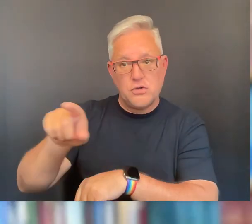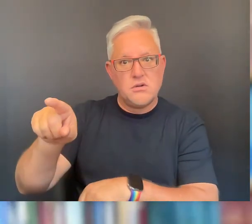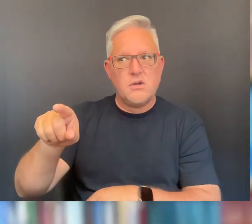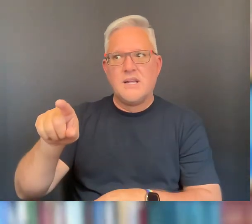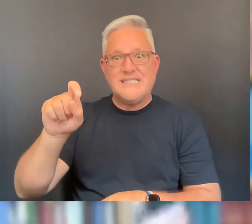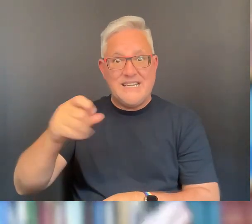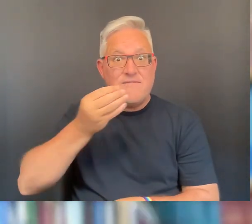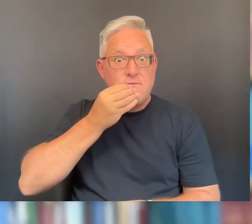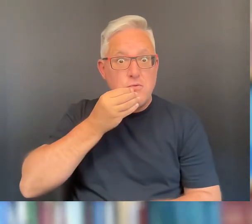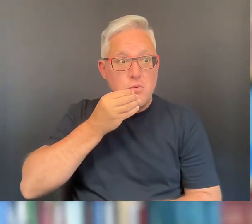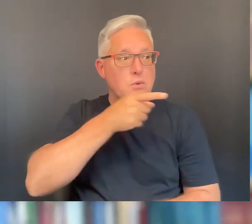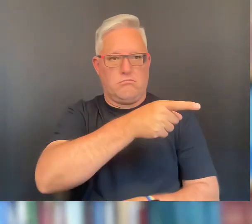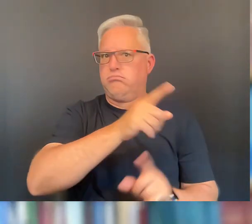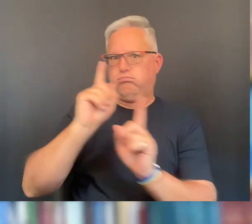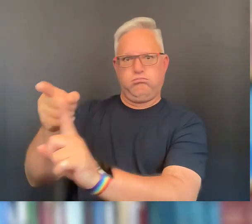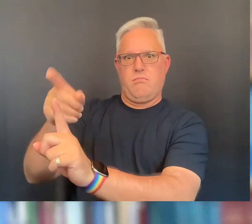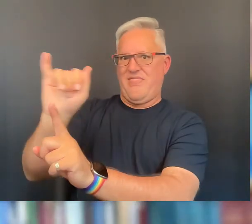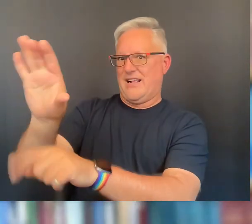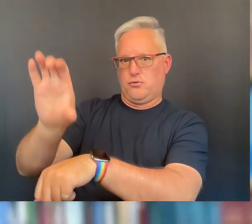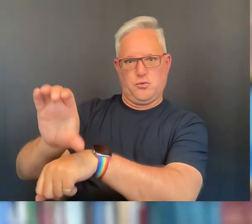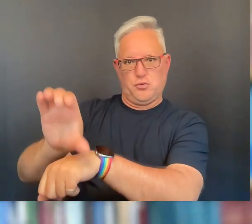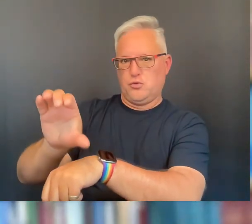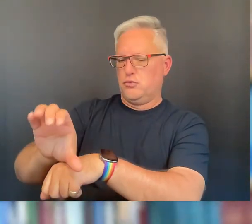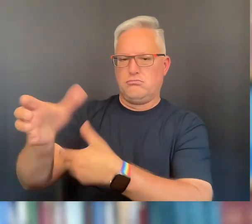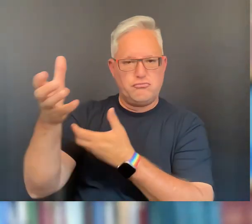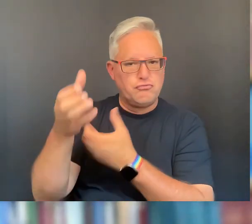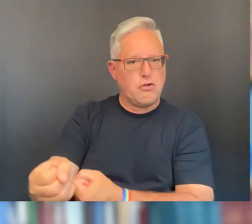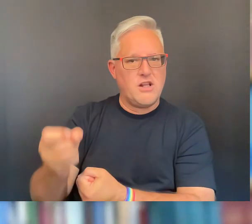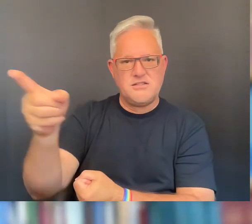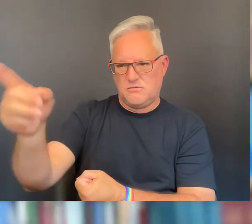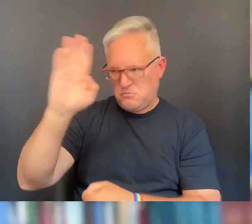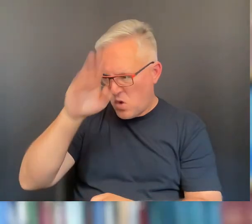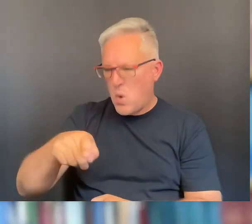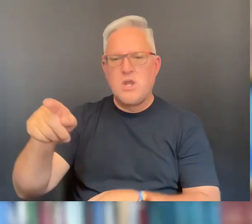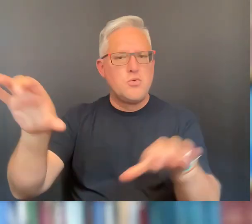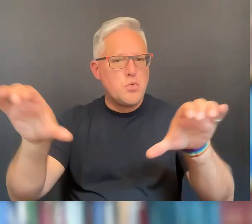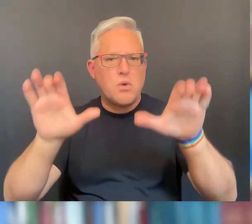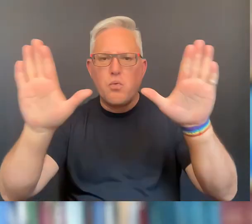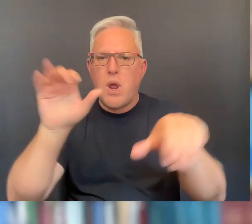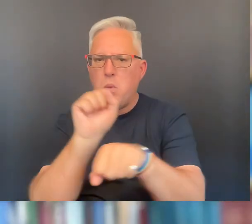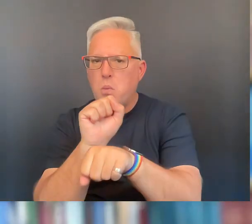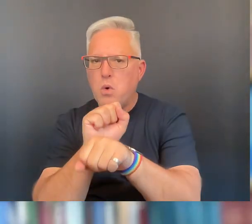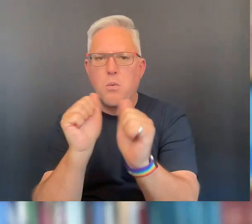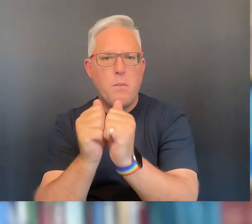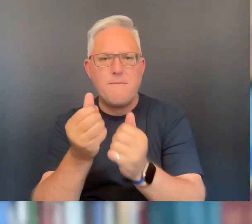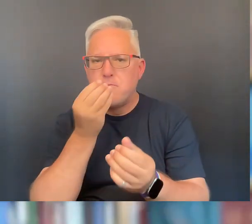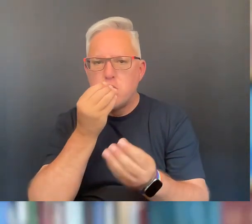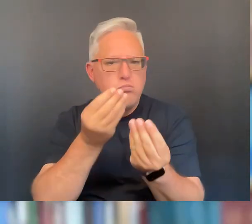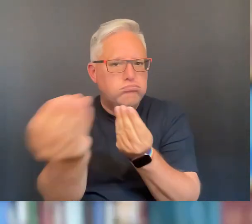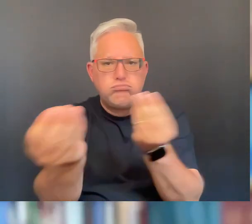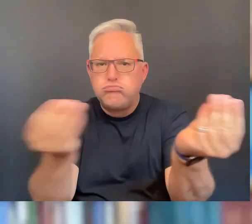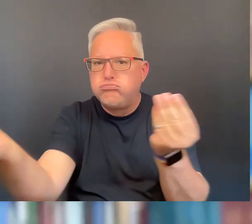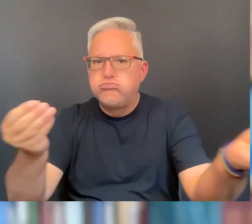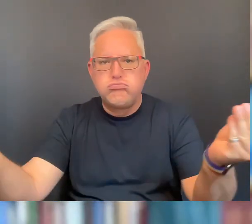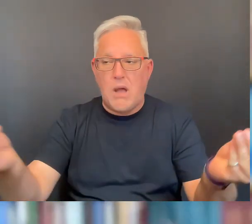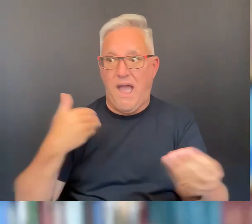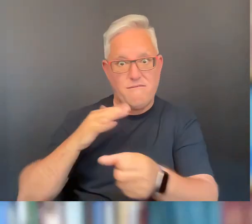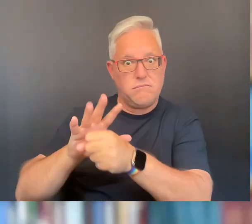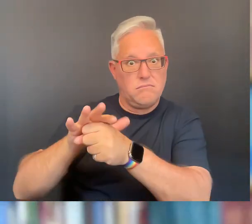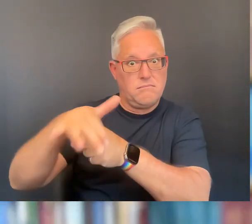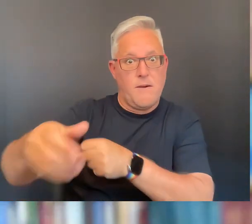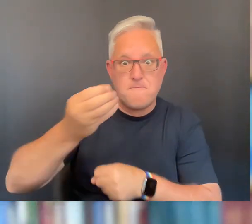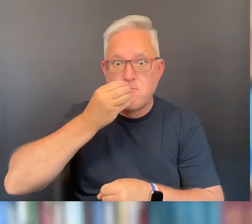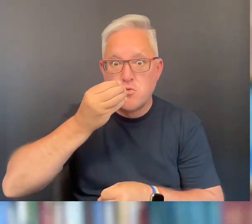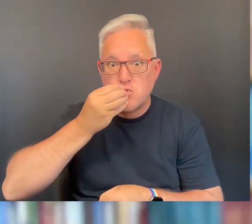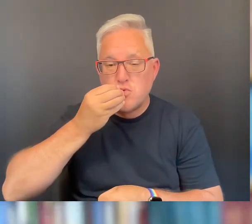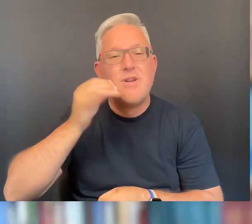insecurity, we need food, I know exactly where we can send them to a trusted colleague who is doing great work and has food to share and